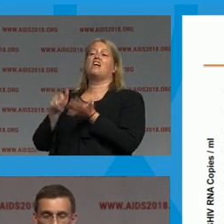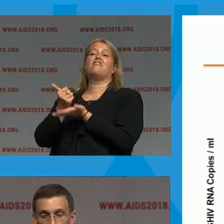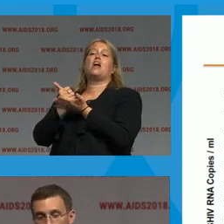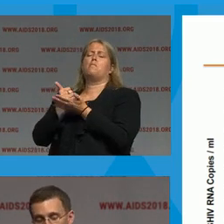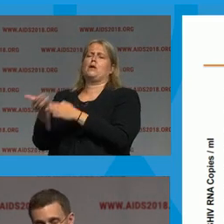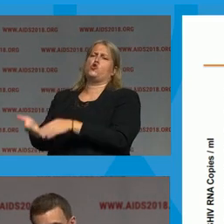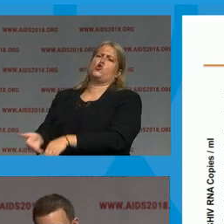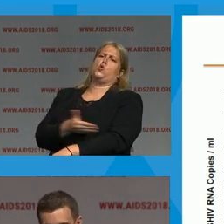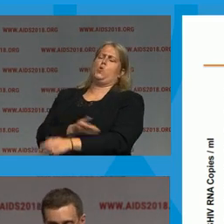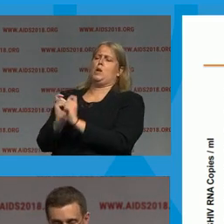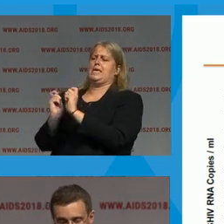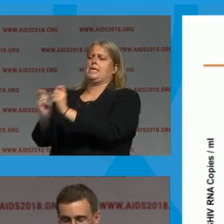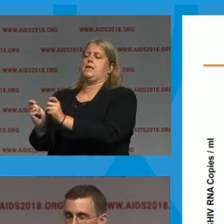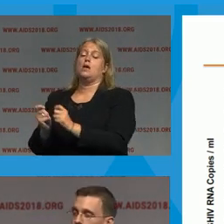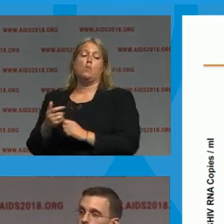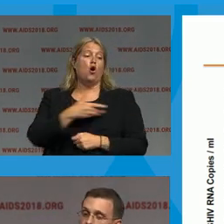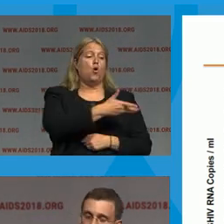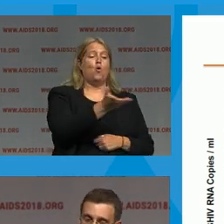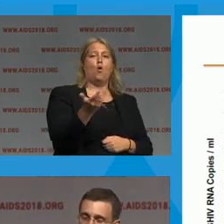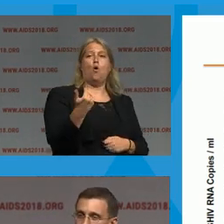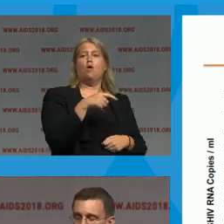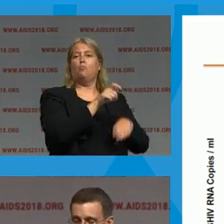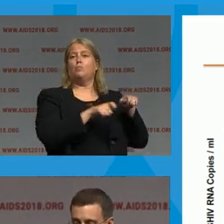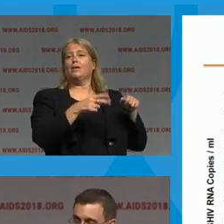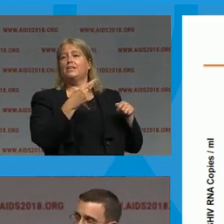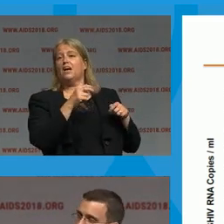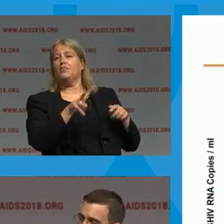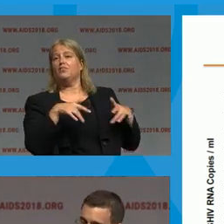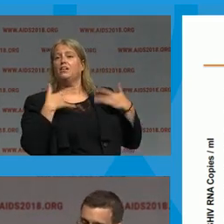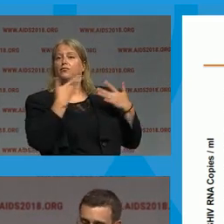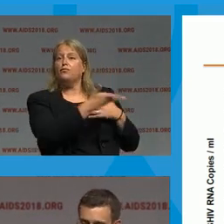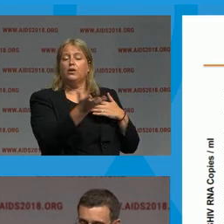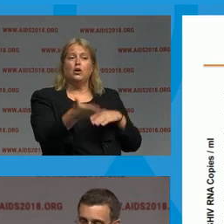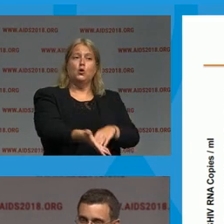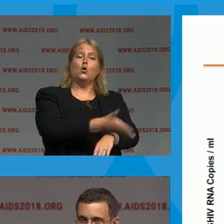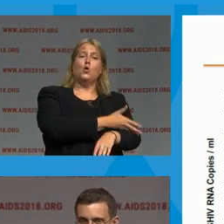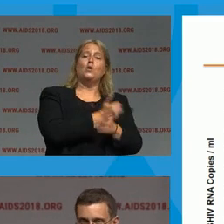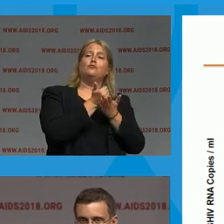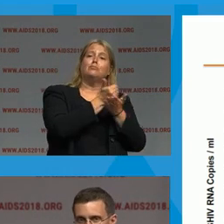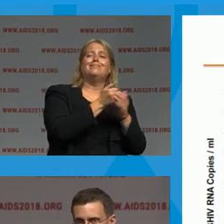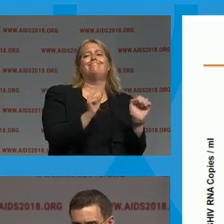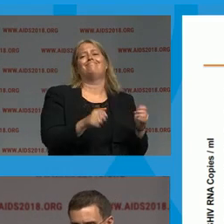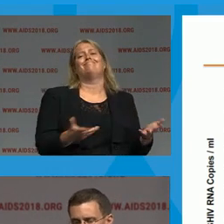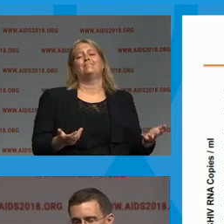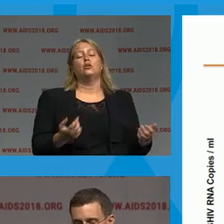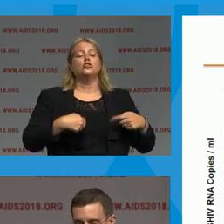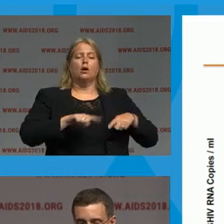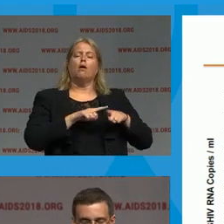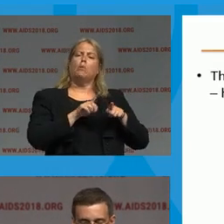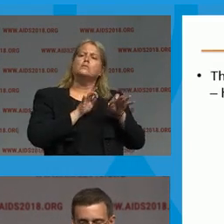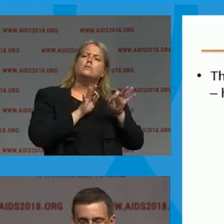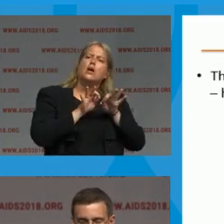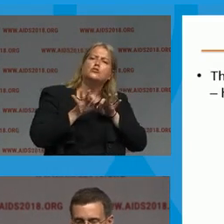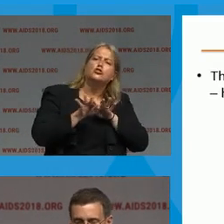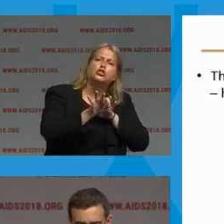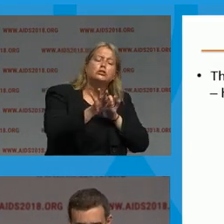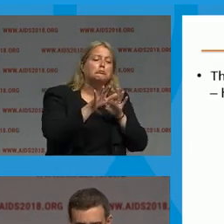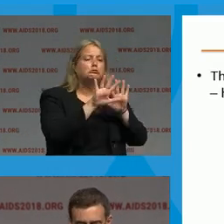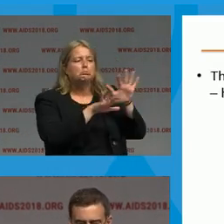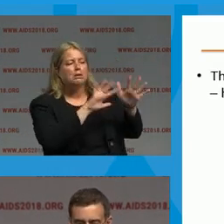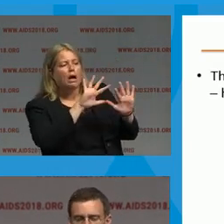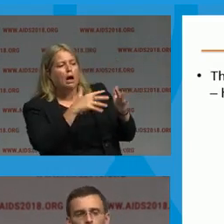with HIV are fortunate to start treatment very early, so we need to make sure that we develop strategies that can help those people as